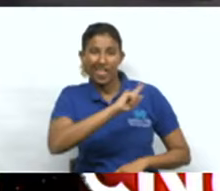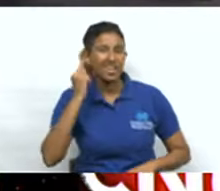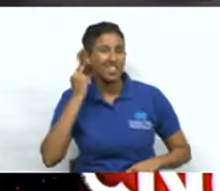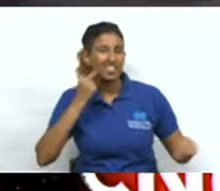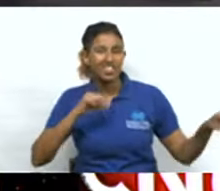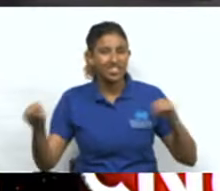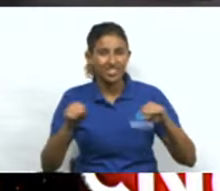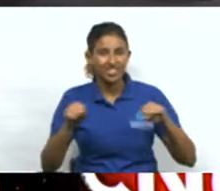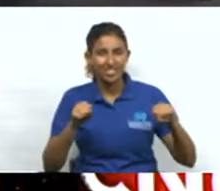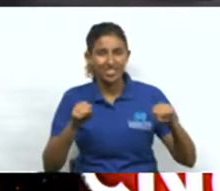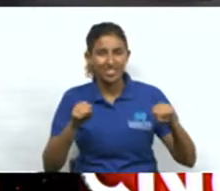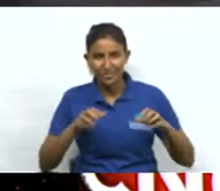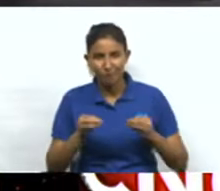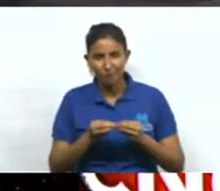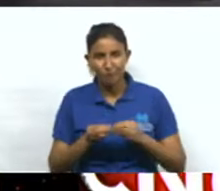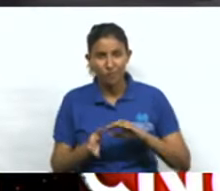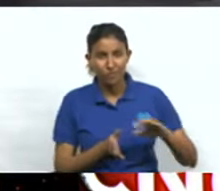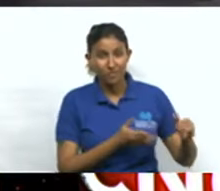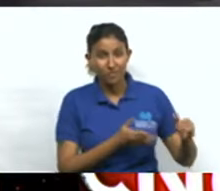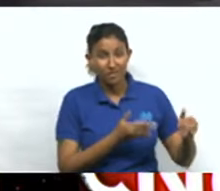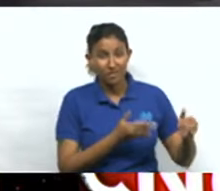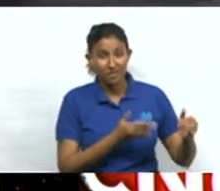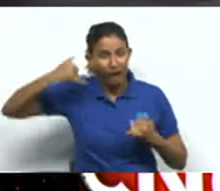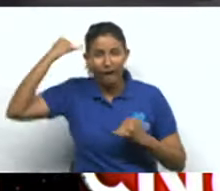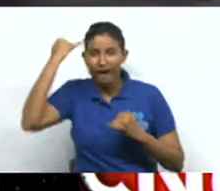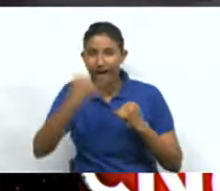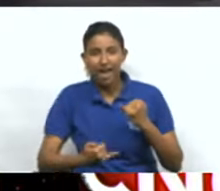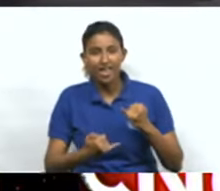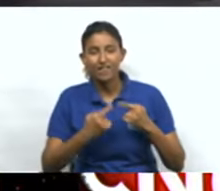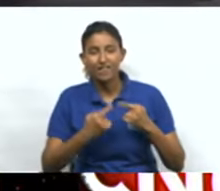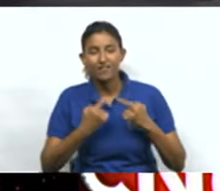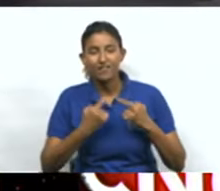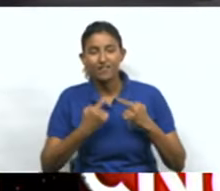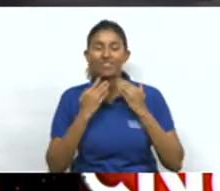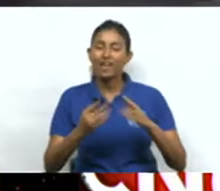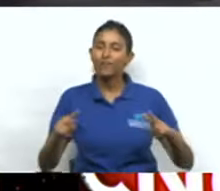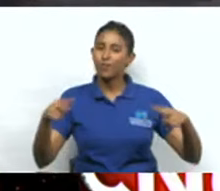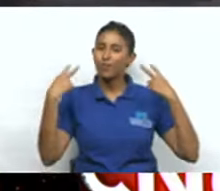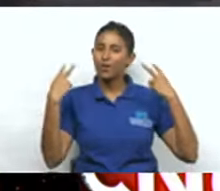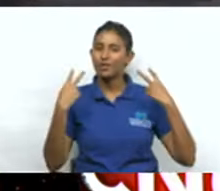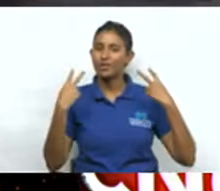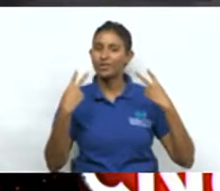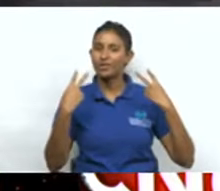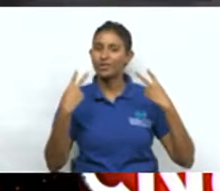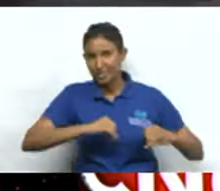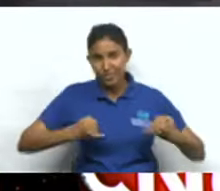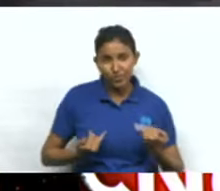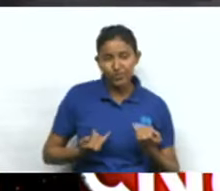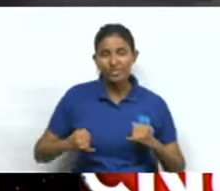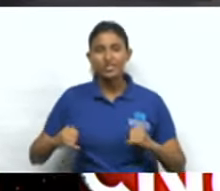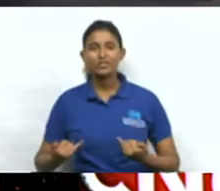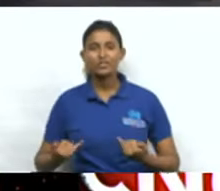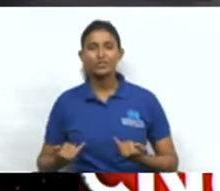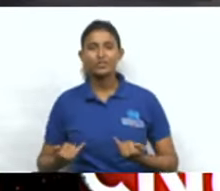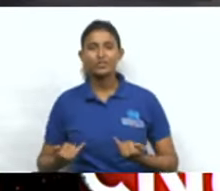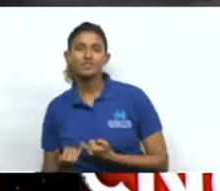on CNC3. Thanks for watching. I'm Ria Rambali. I'm Ryan Bechu. I am Jassy Marik. And I'm Kalyan Hussain. Have a good night.